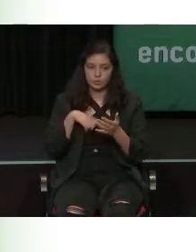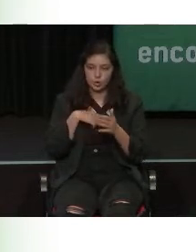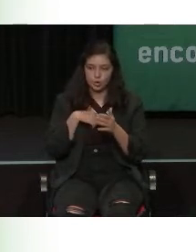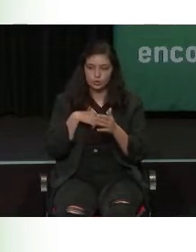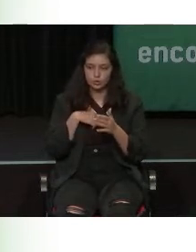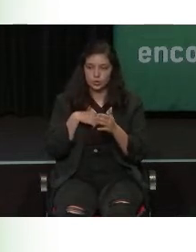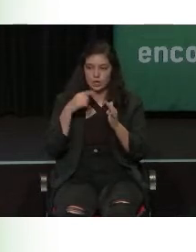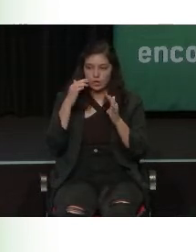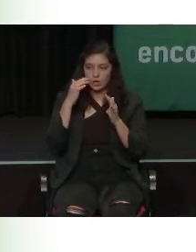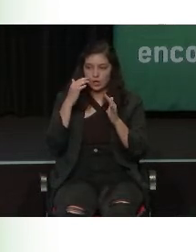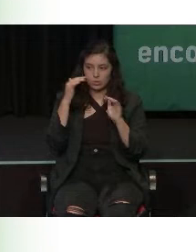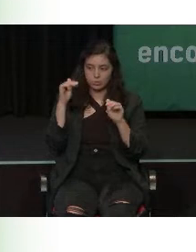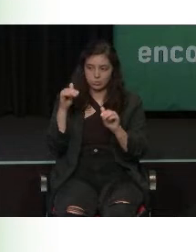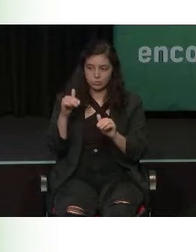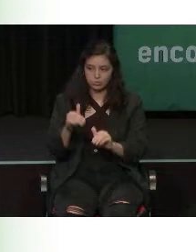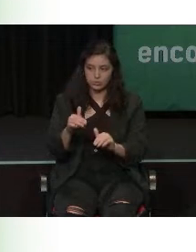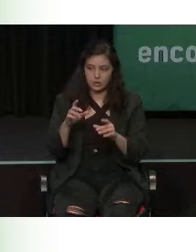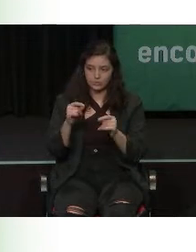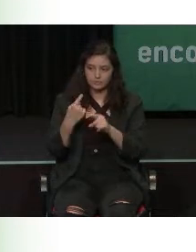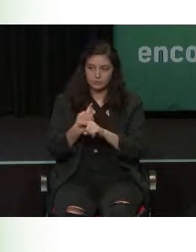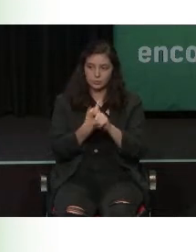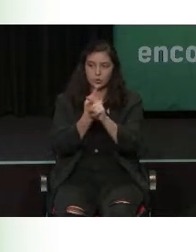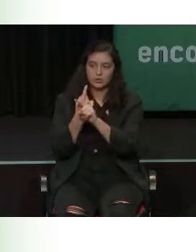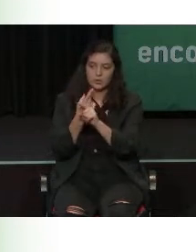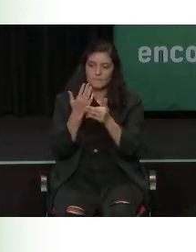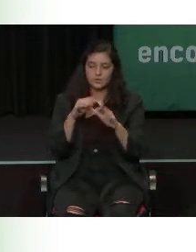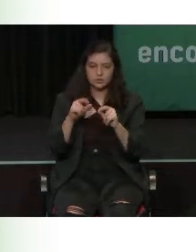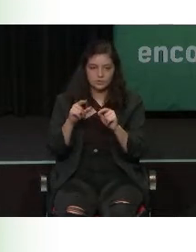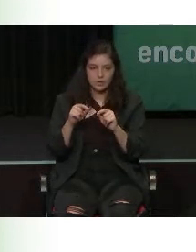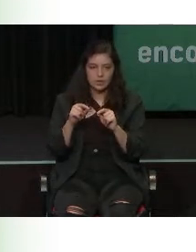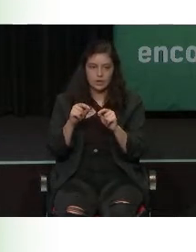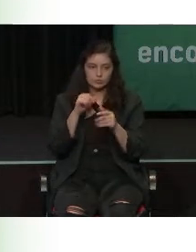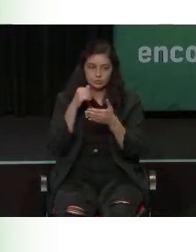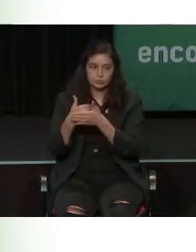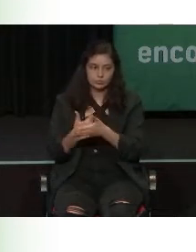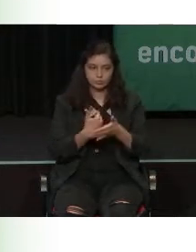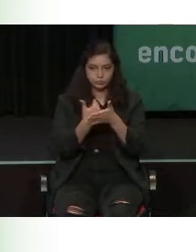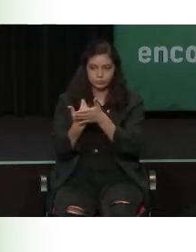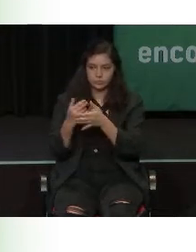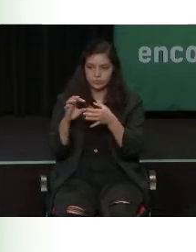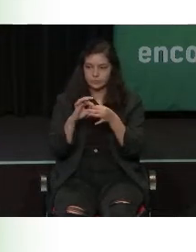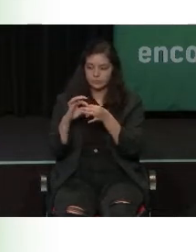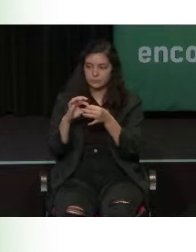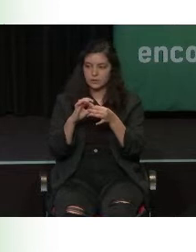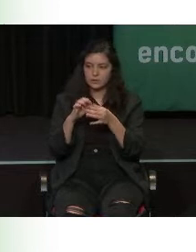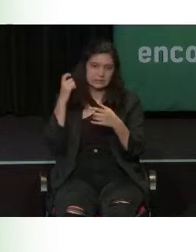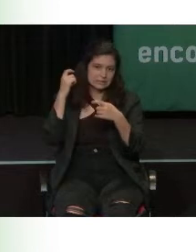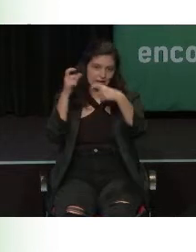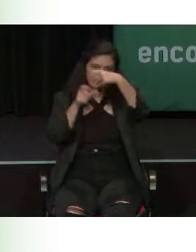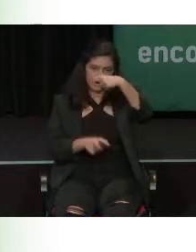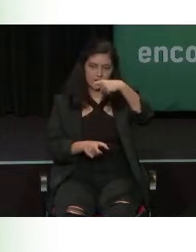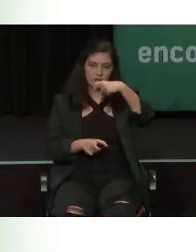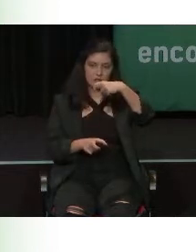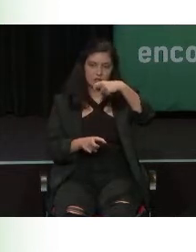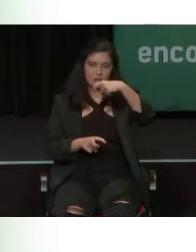only reduced metastatic disease, but also the mortality from cervical cancer. So this is what we want